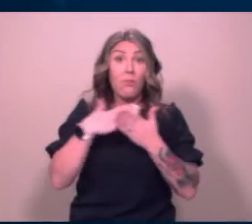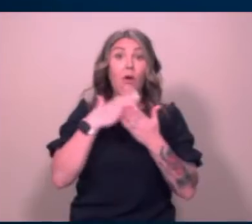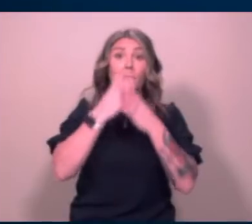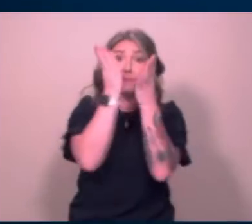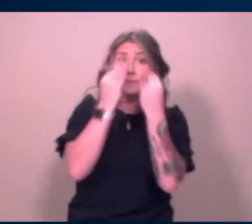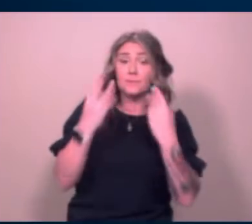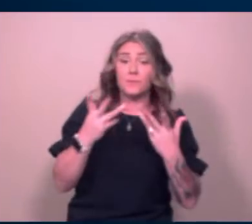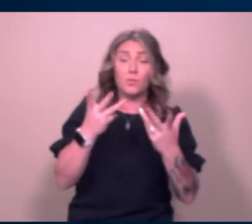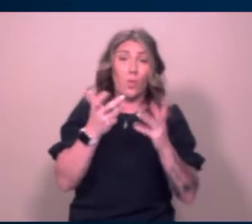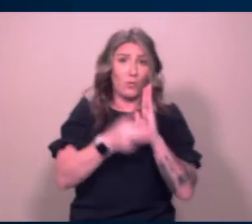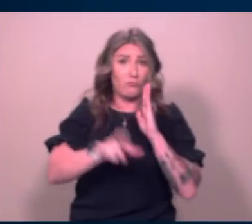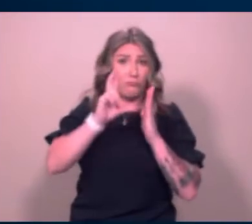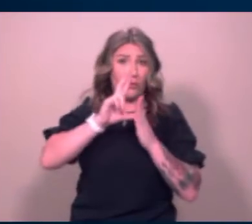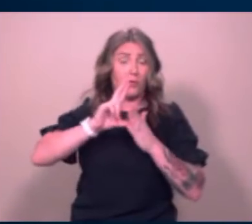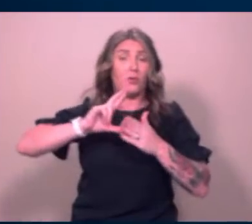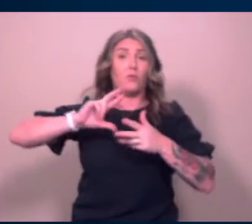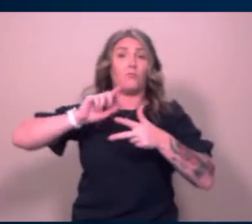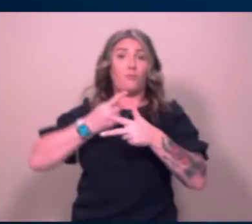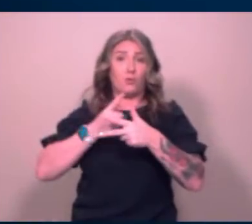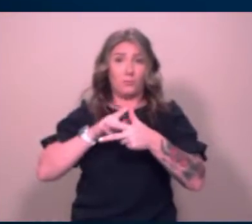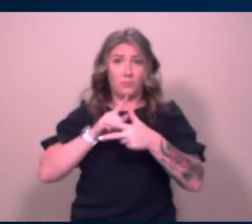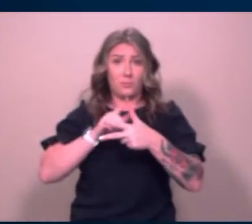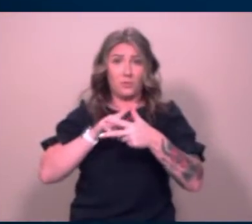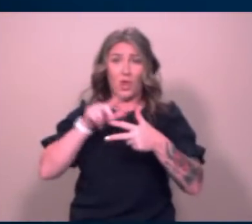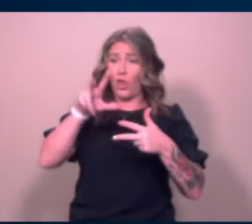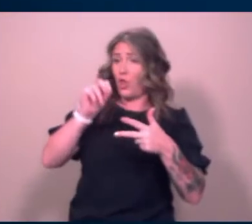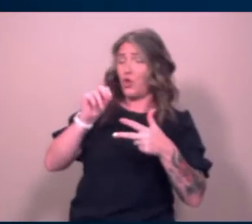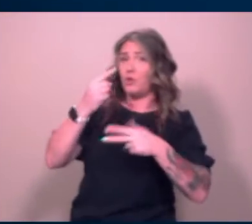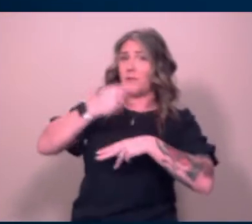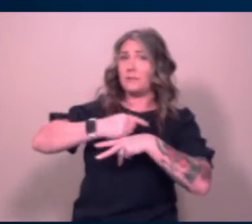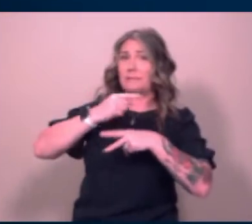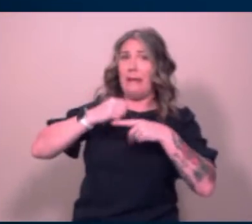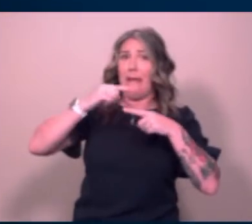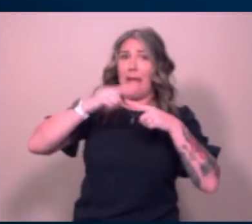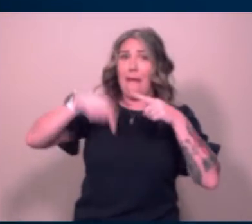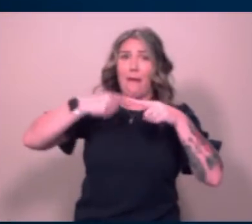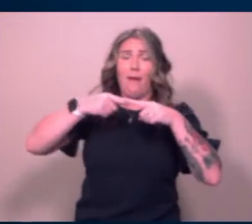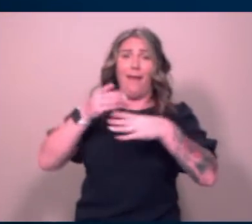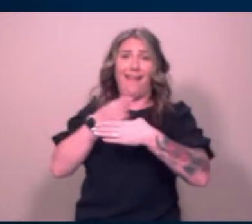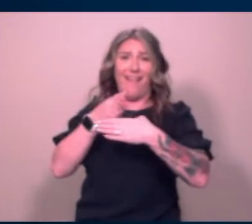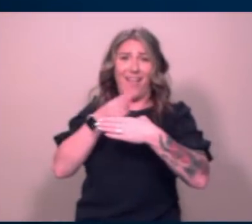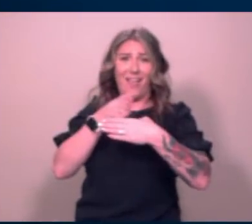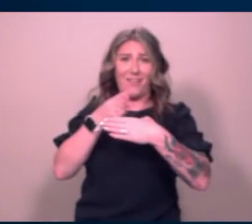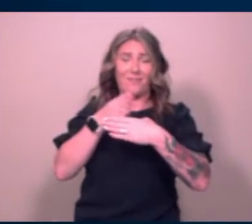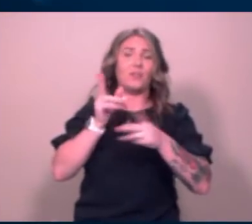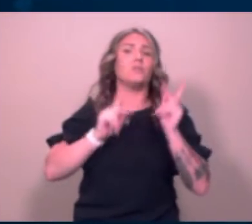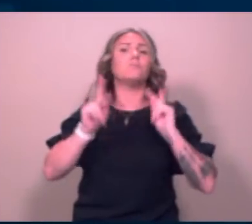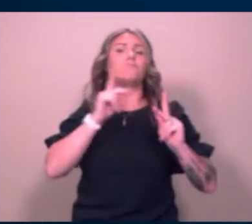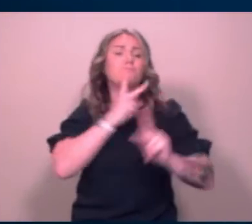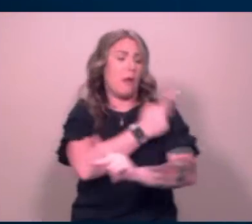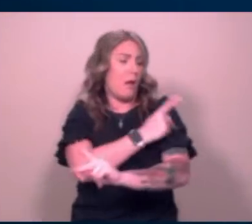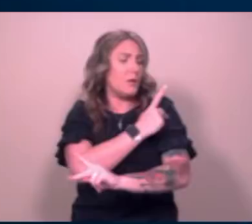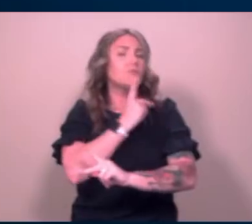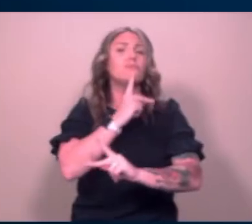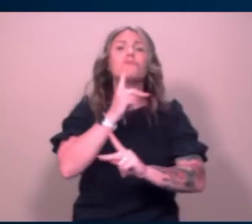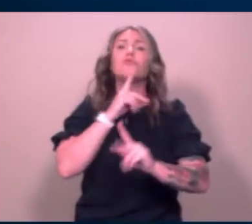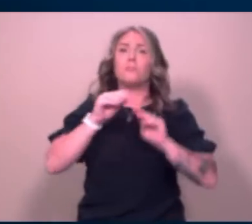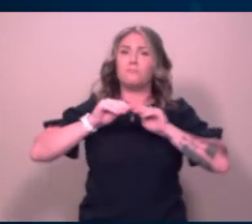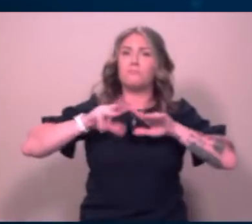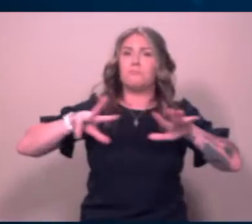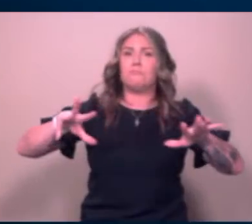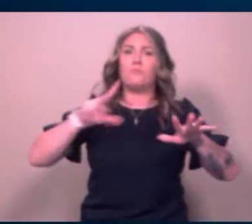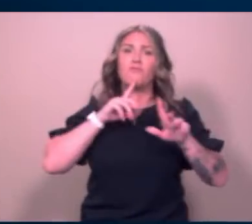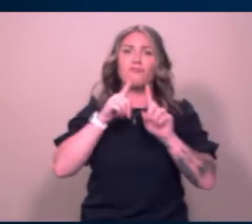to cover. The first is just the 30-day rolling average of patients moving in the state. And as you can see, this goes